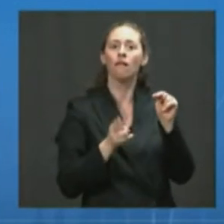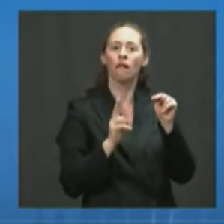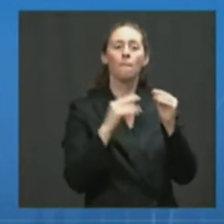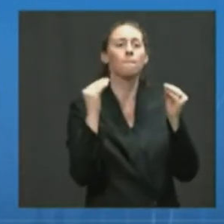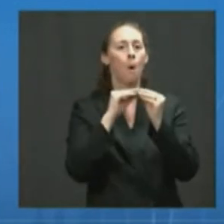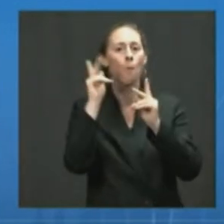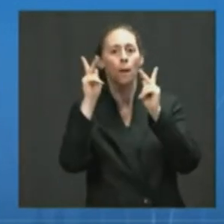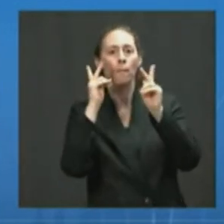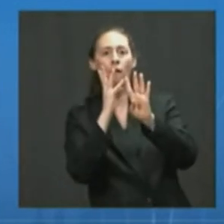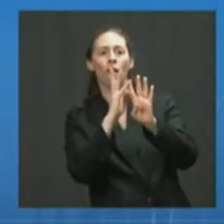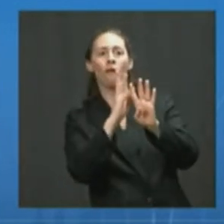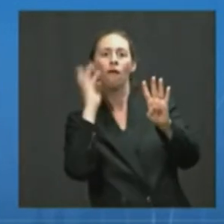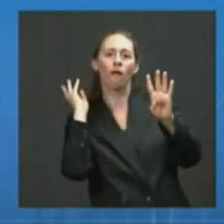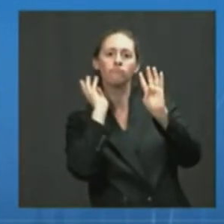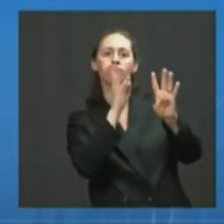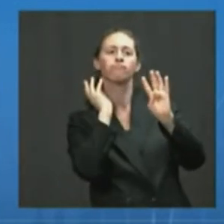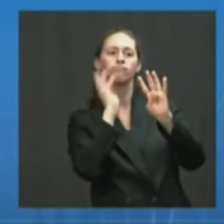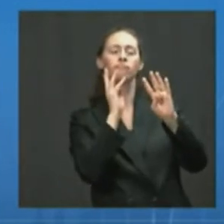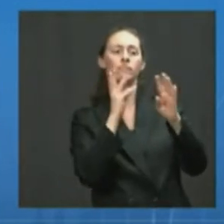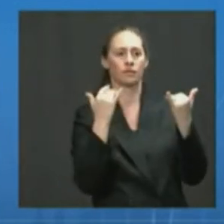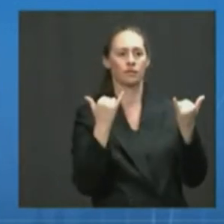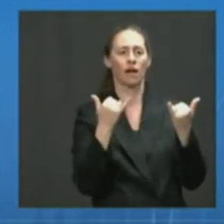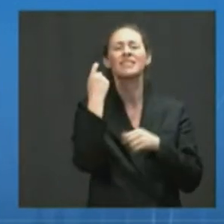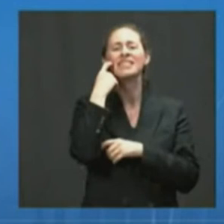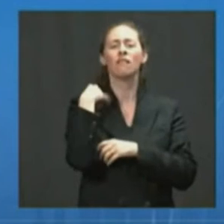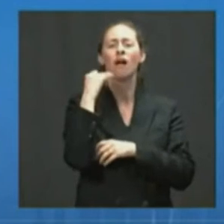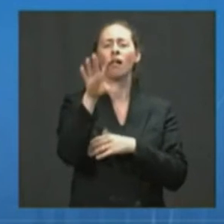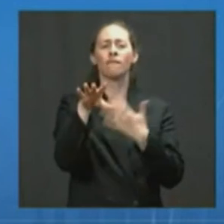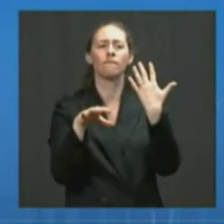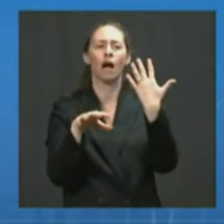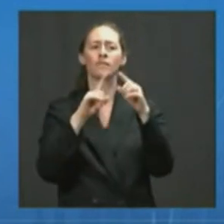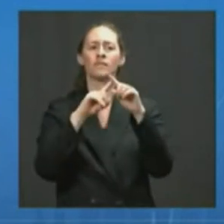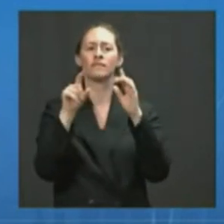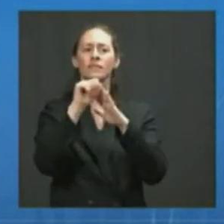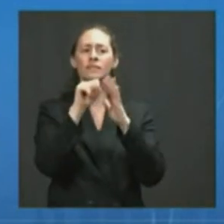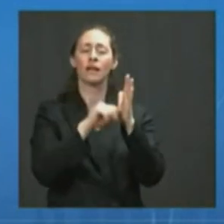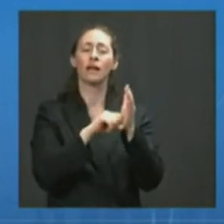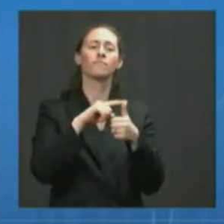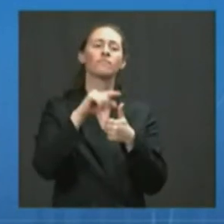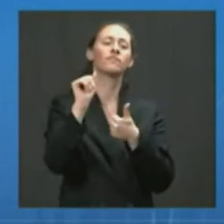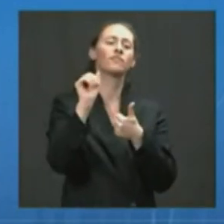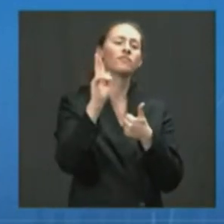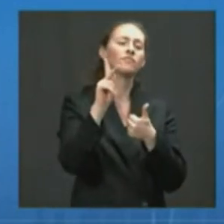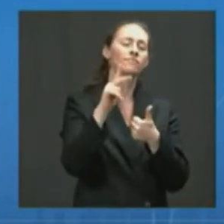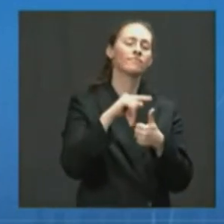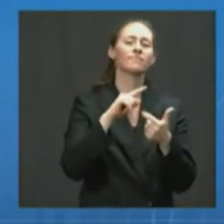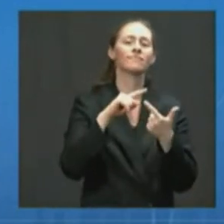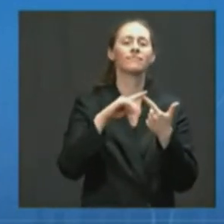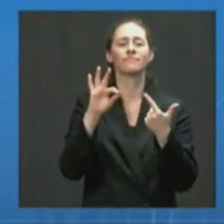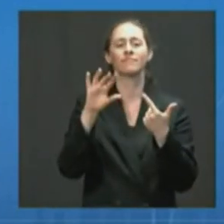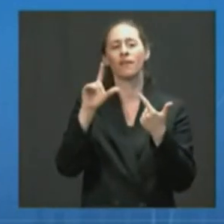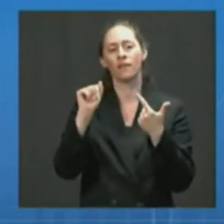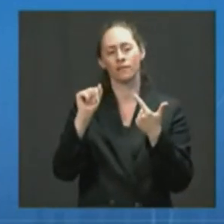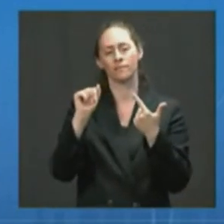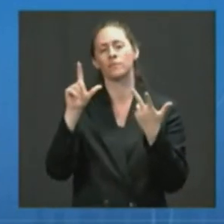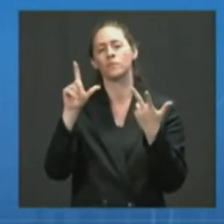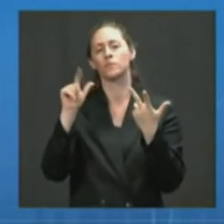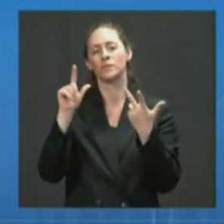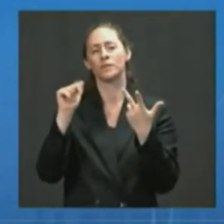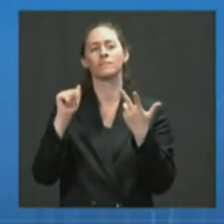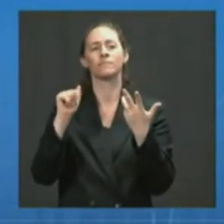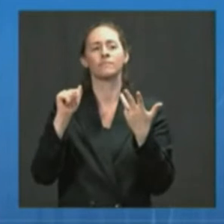past week, the five states with the highest case rates, Arkansas, Florida, Louisiana, Nevada,